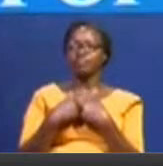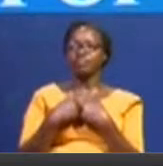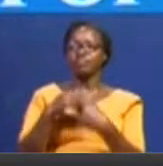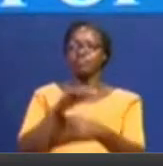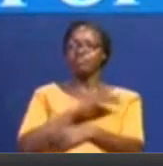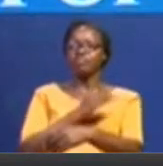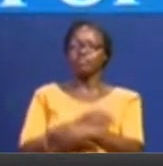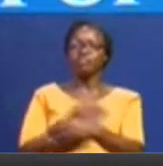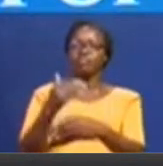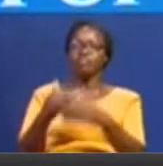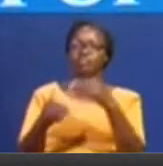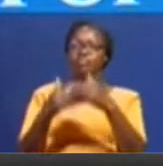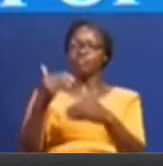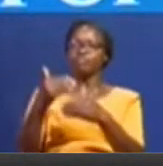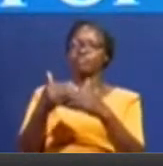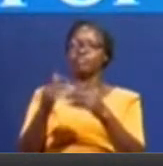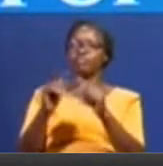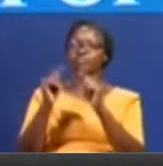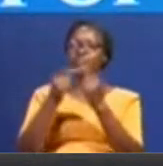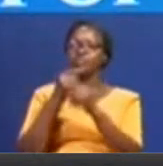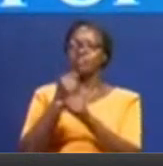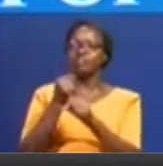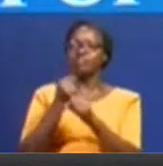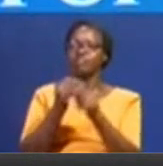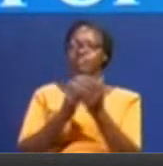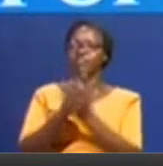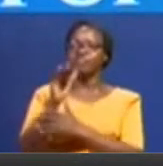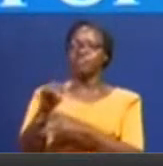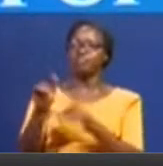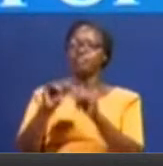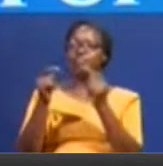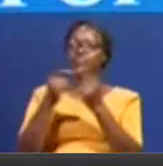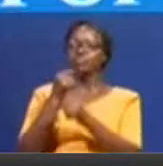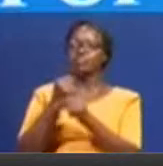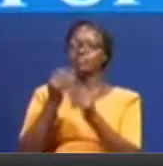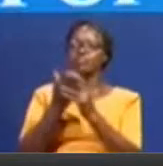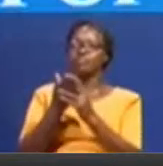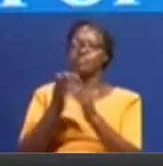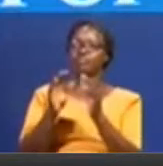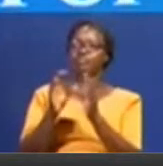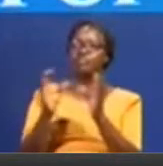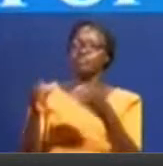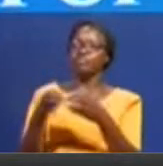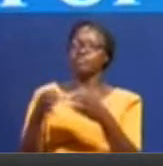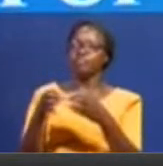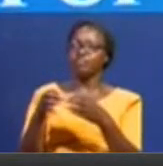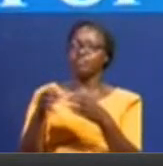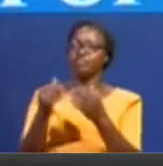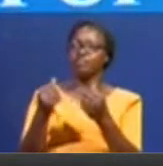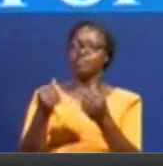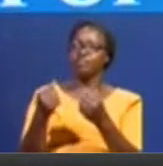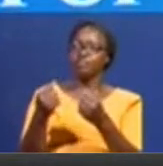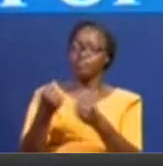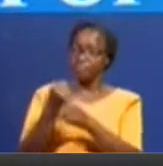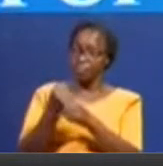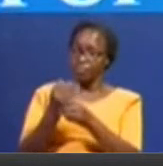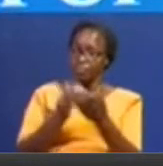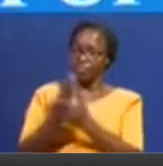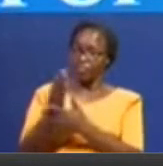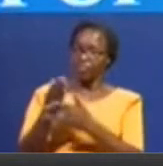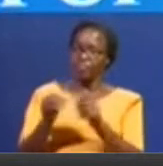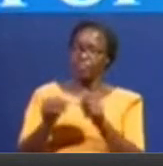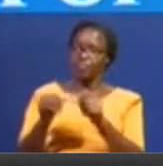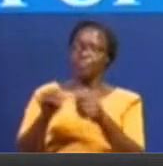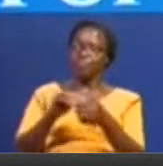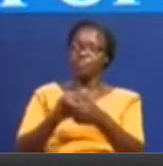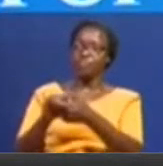capacity building and teamwork, and ensuring there is teamwork between the parties. And that can be done through continuous